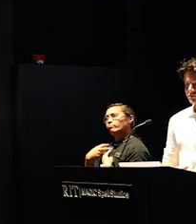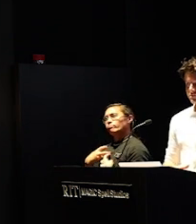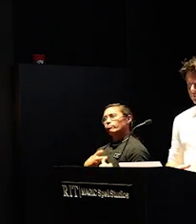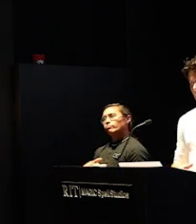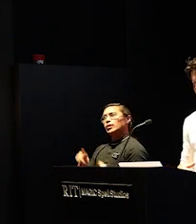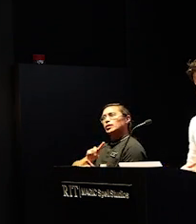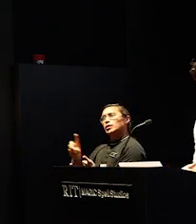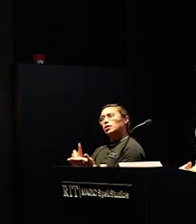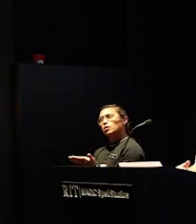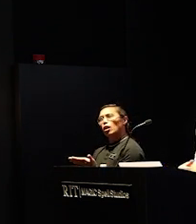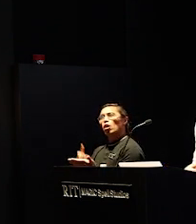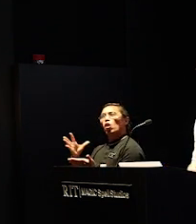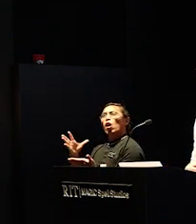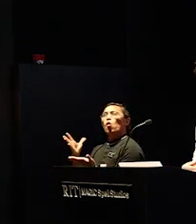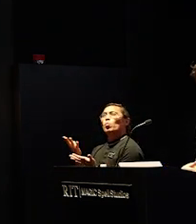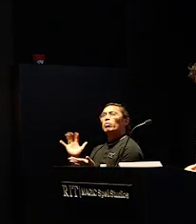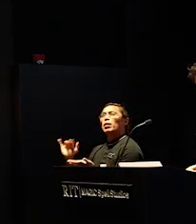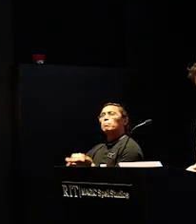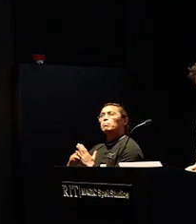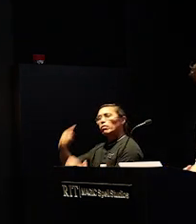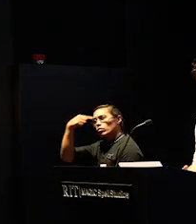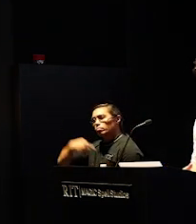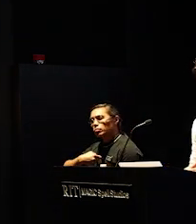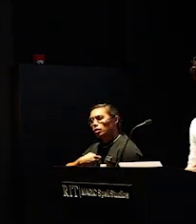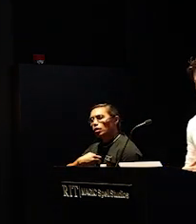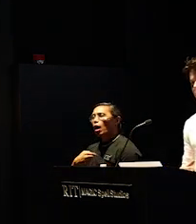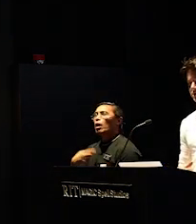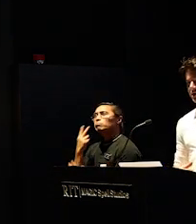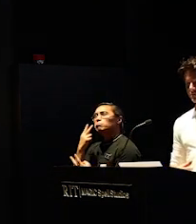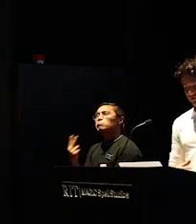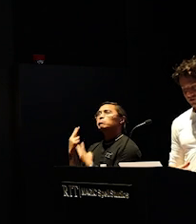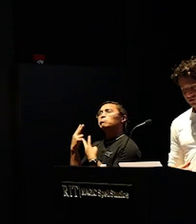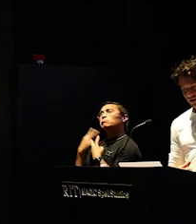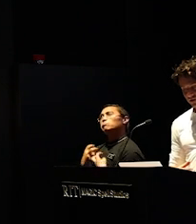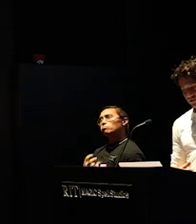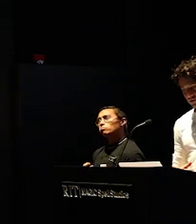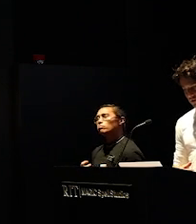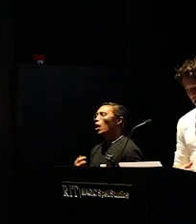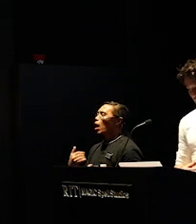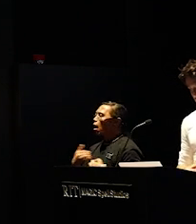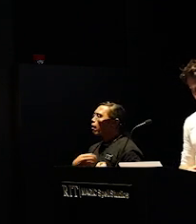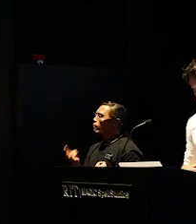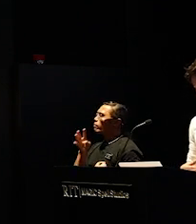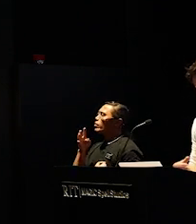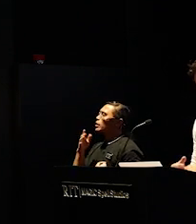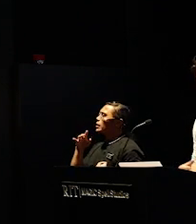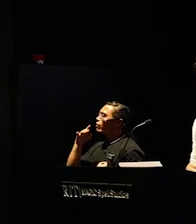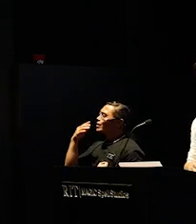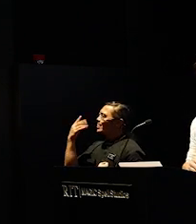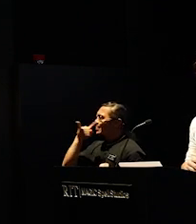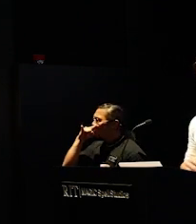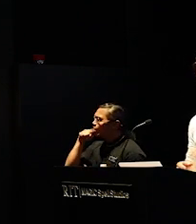4 kids. I'm 43 years old, so I was a young dad and I'm still a young dad. Got a